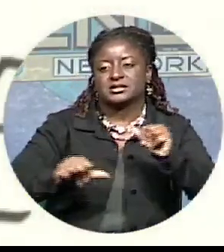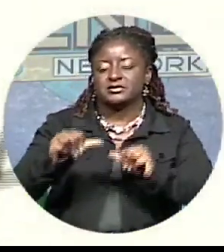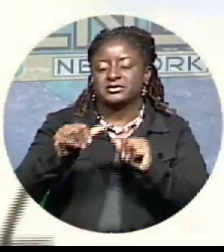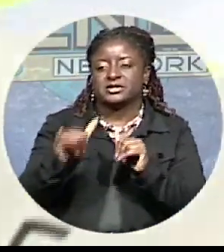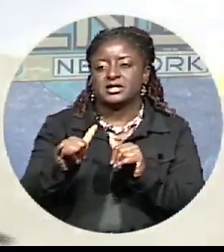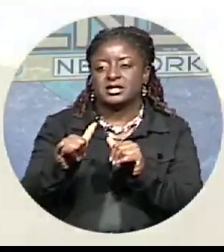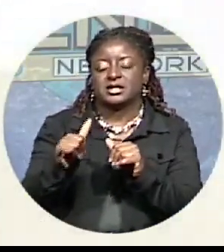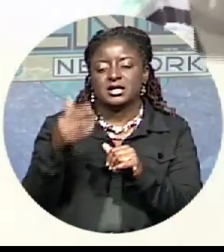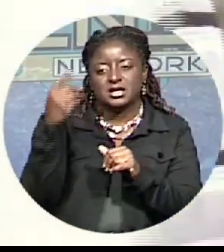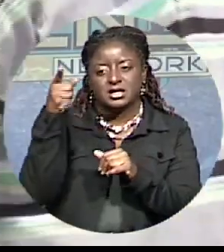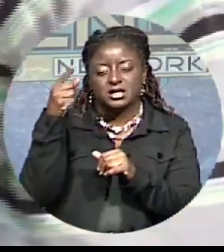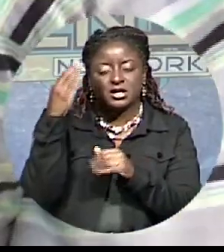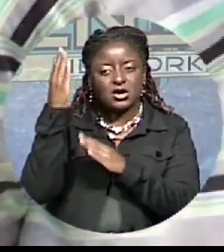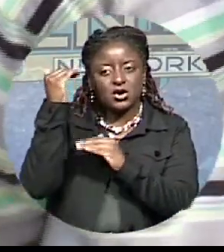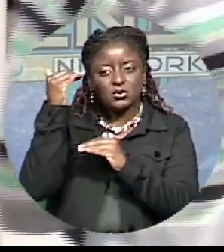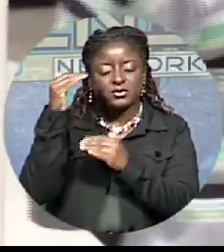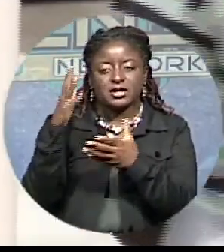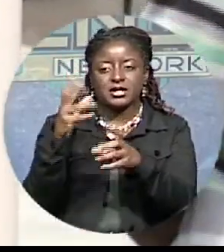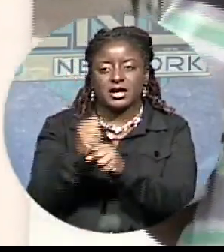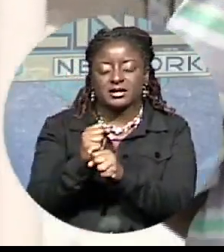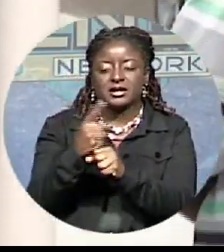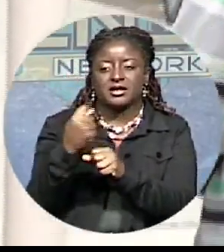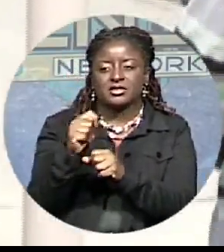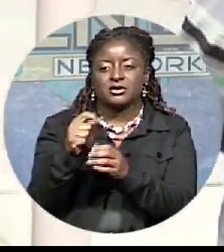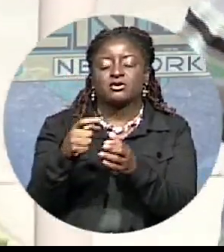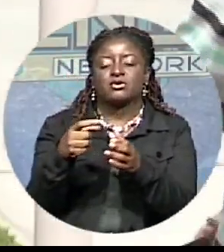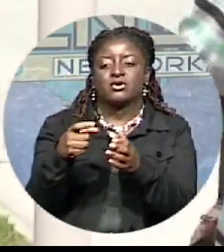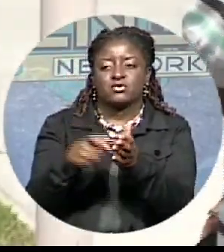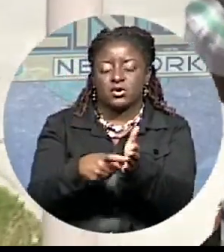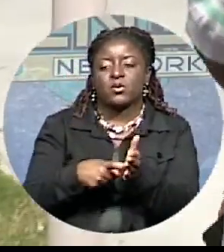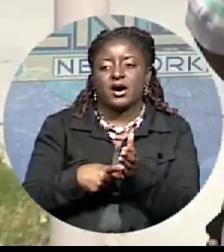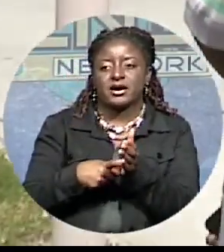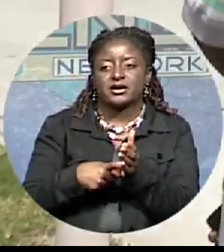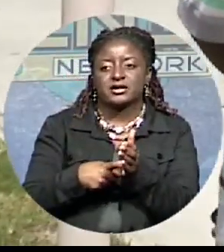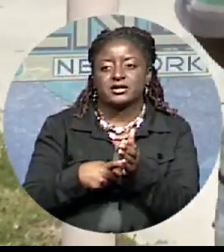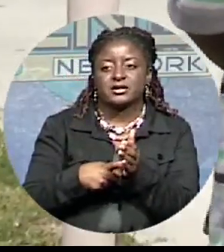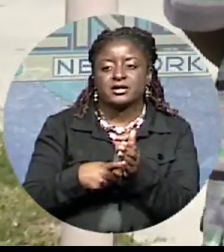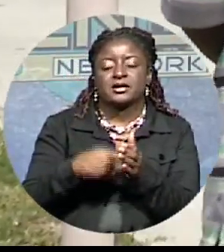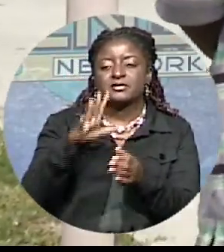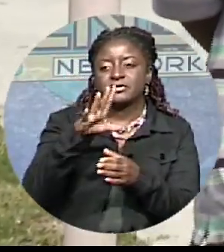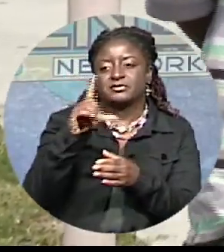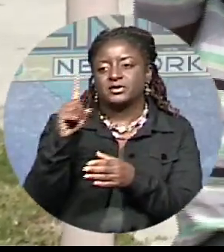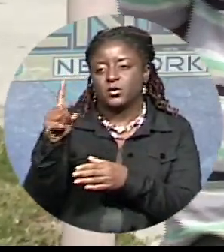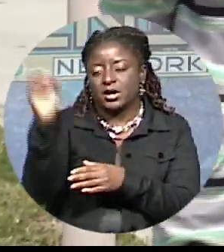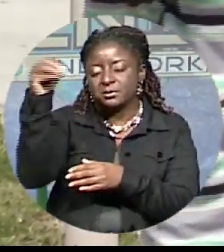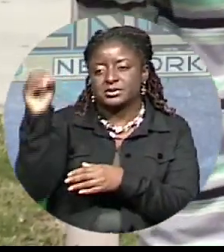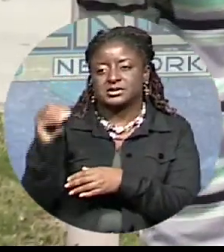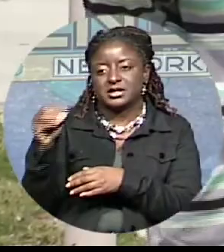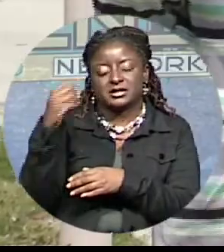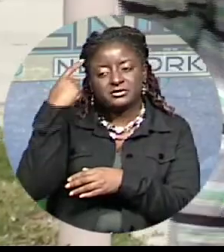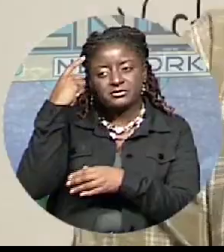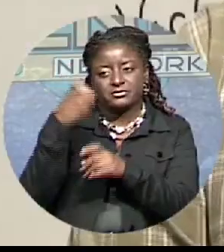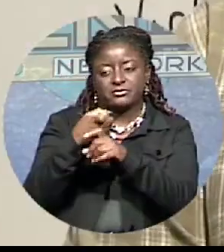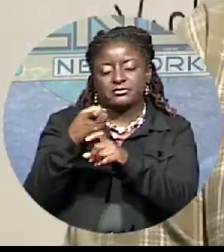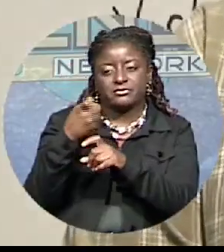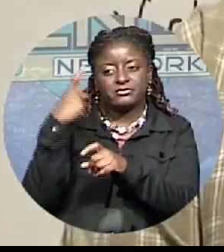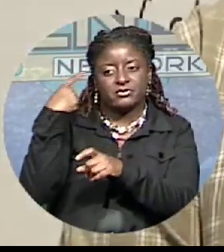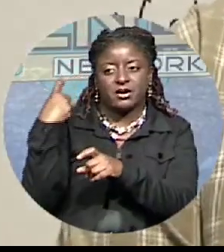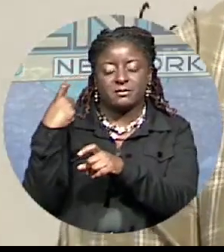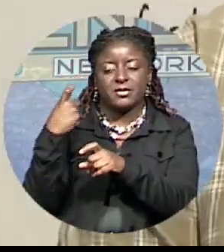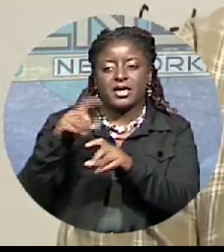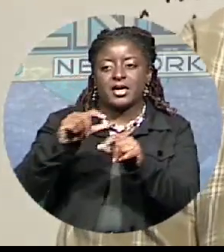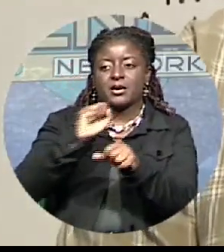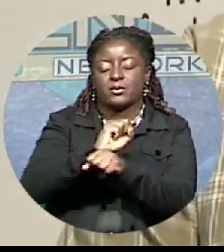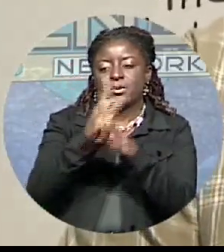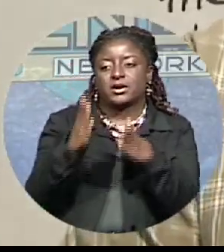required 50+1% from employees so that they can start the process toward unionization. When you